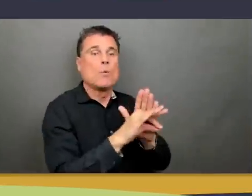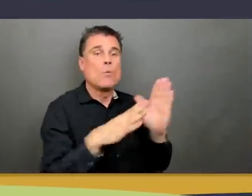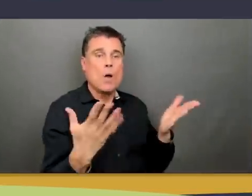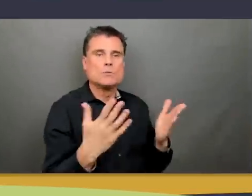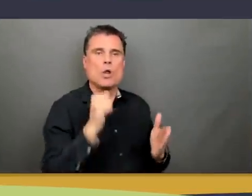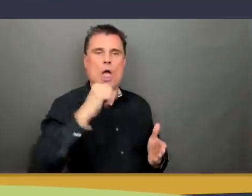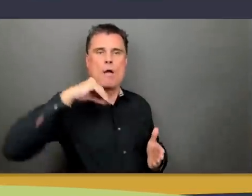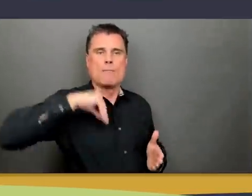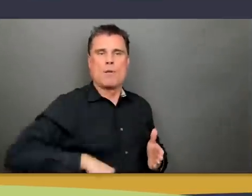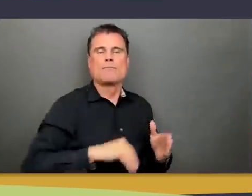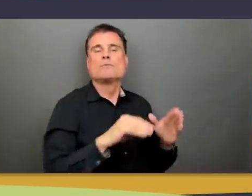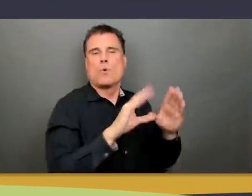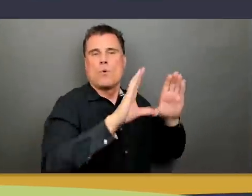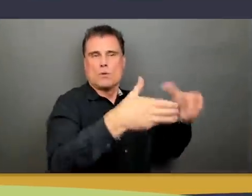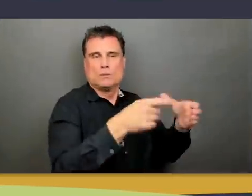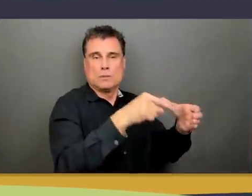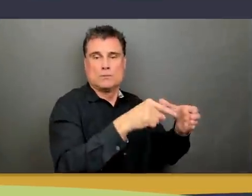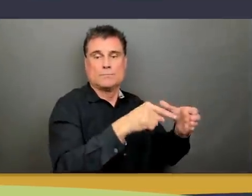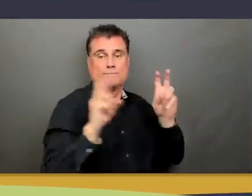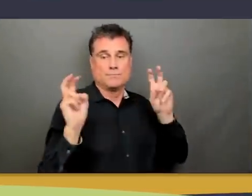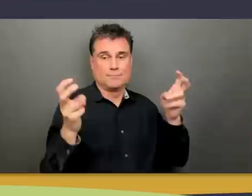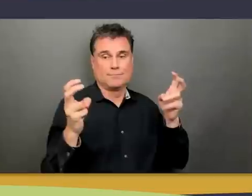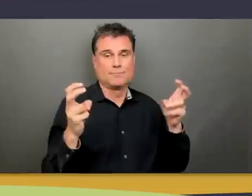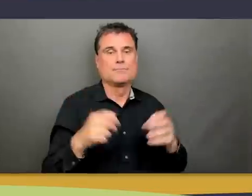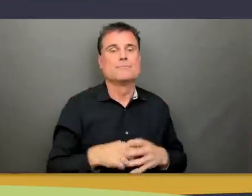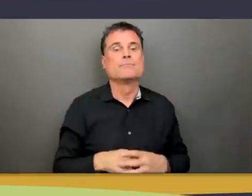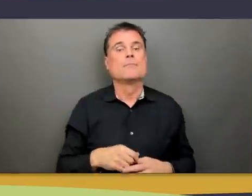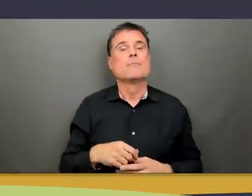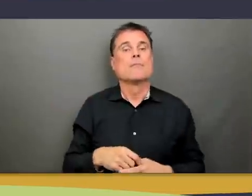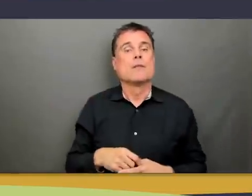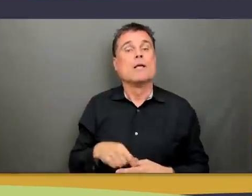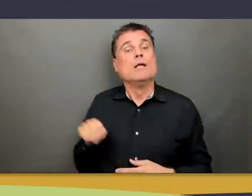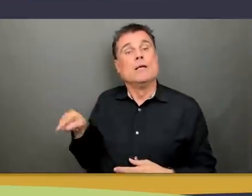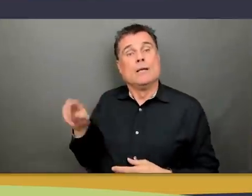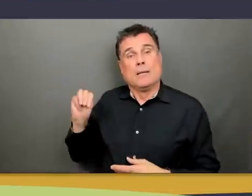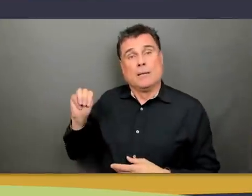Guan Kang Association in Canada.